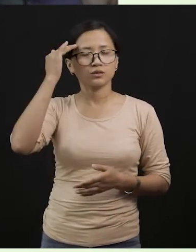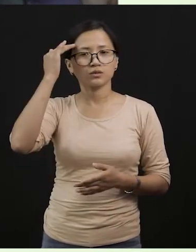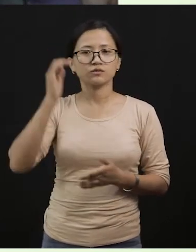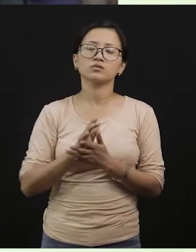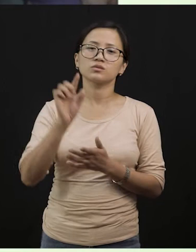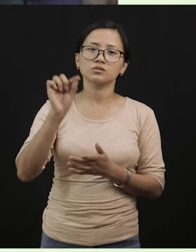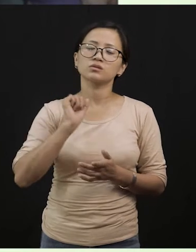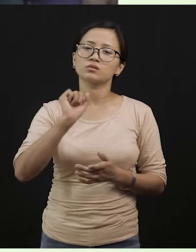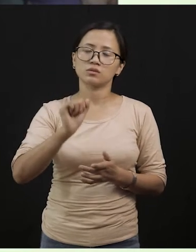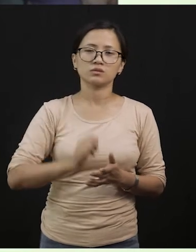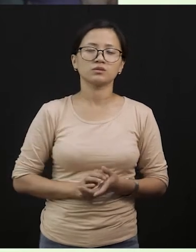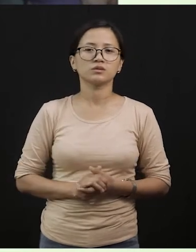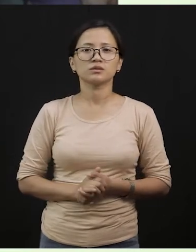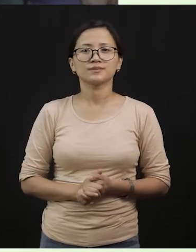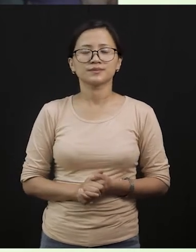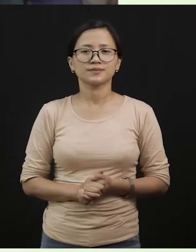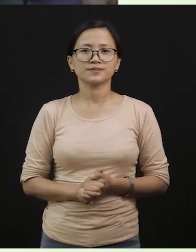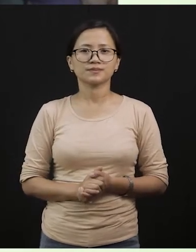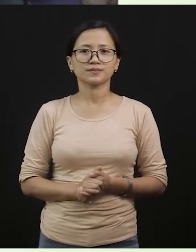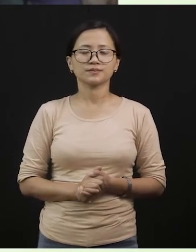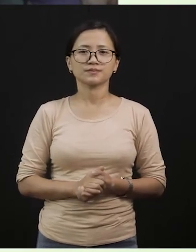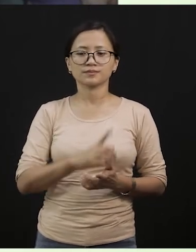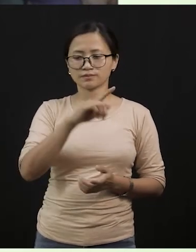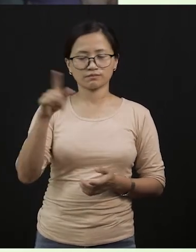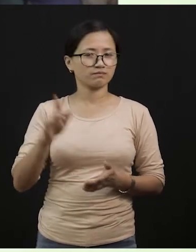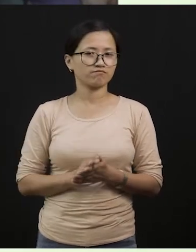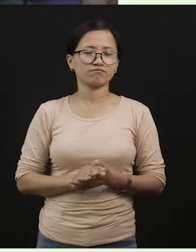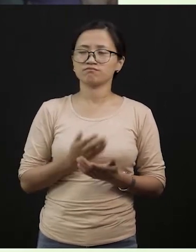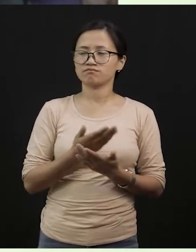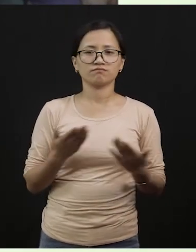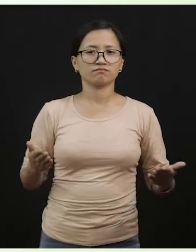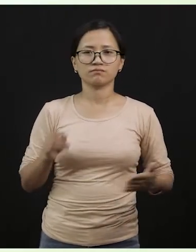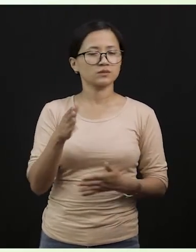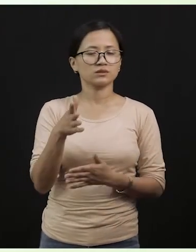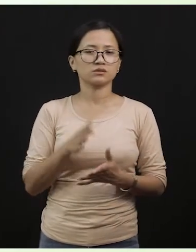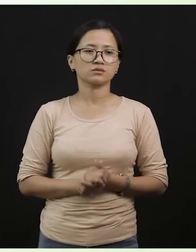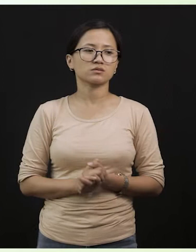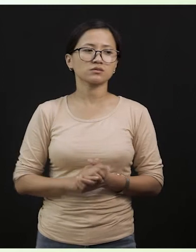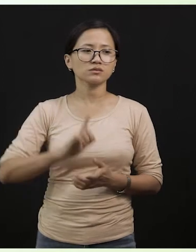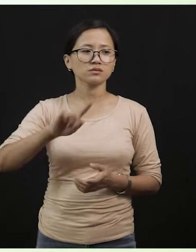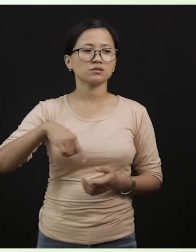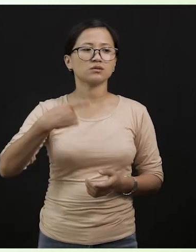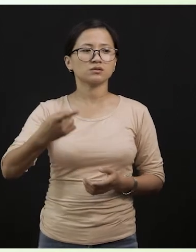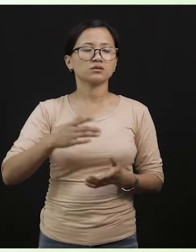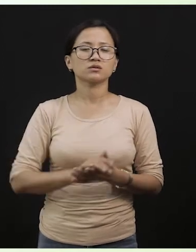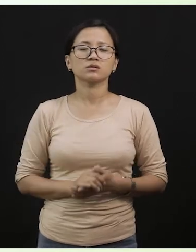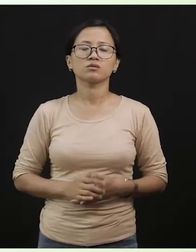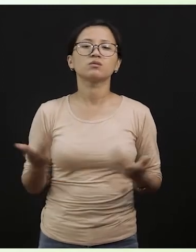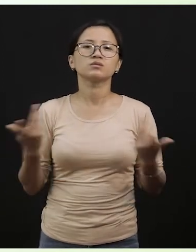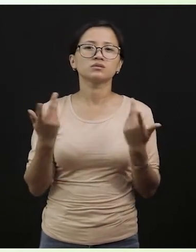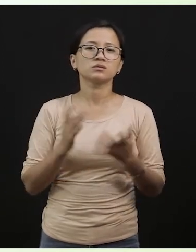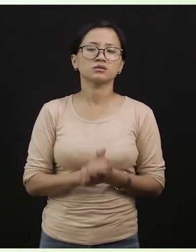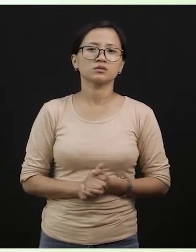our lesson after we read it. That is not a right thing, okay? And so in the next, what can you do?